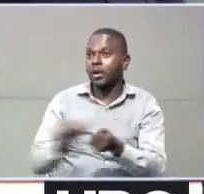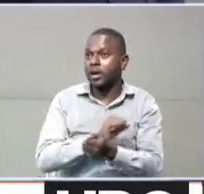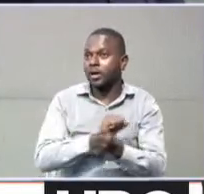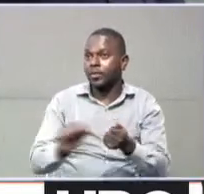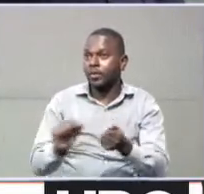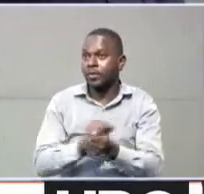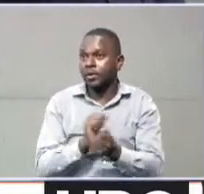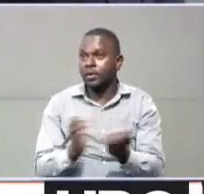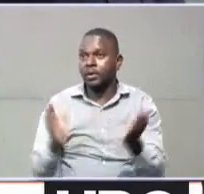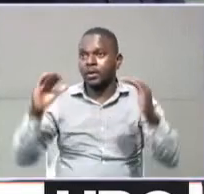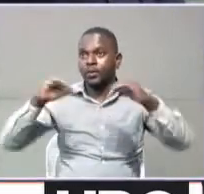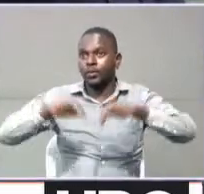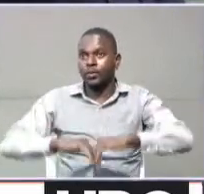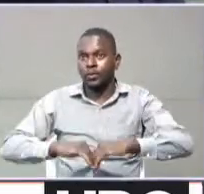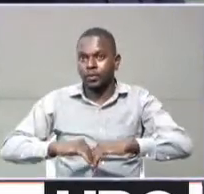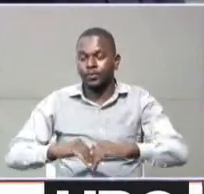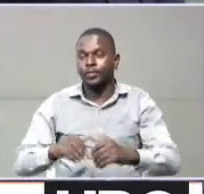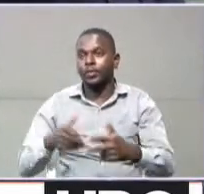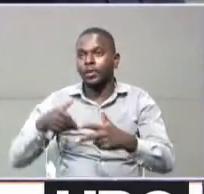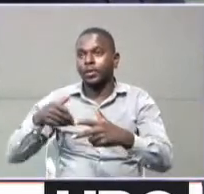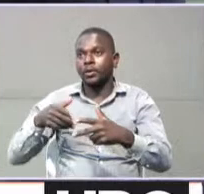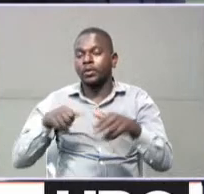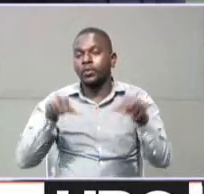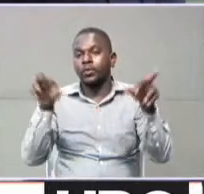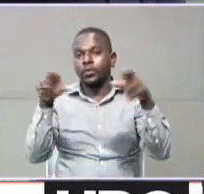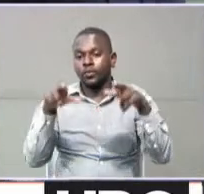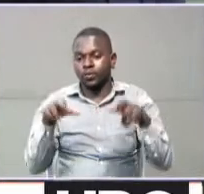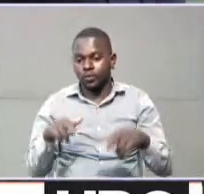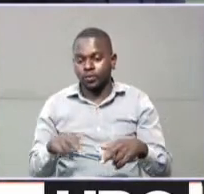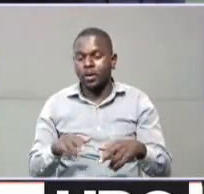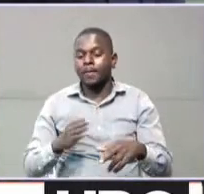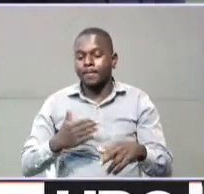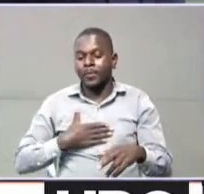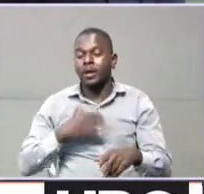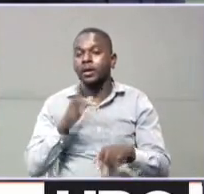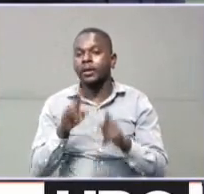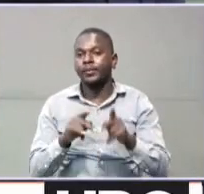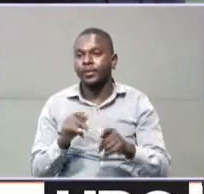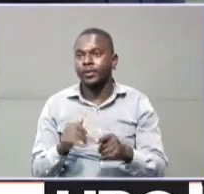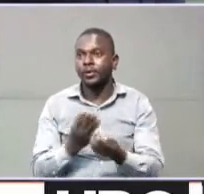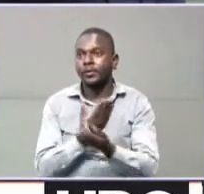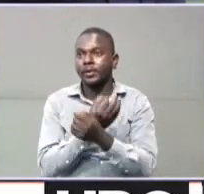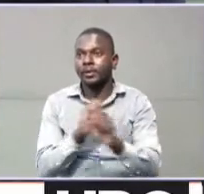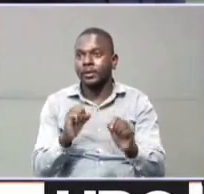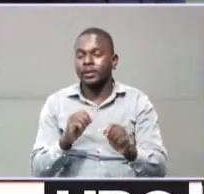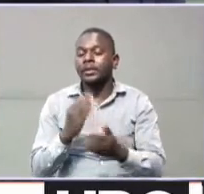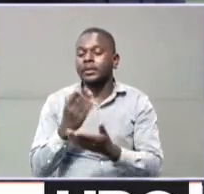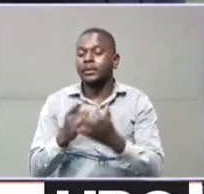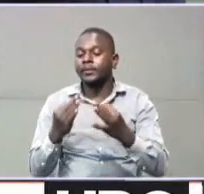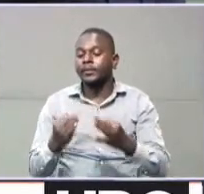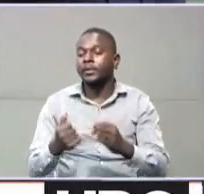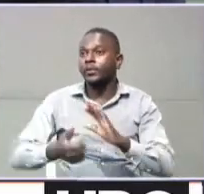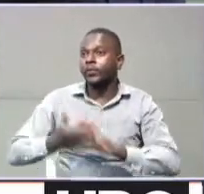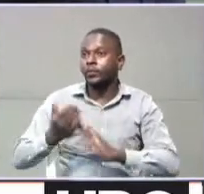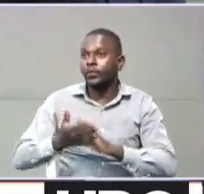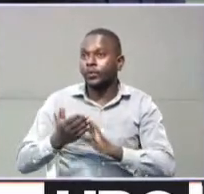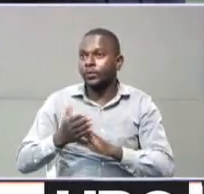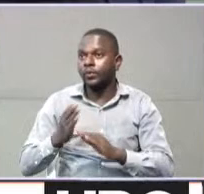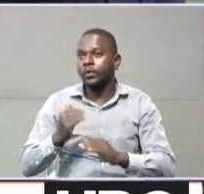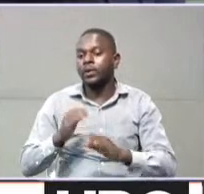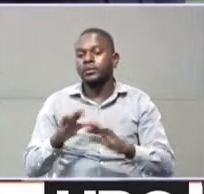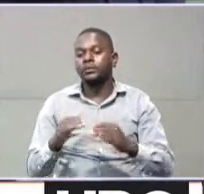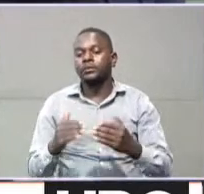at least to be repaired so that my people can be rescued and this is something which is very urgent and it needs an